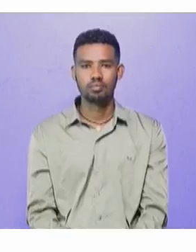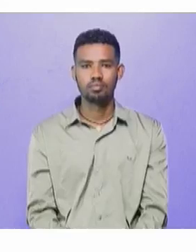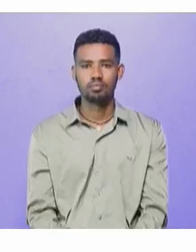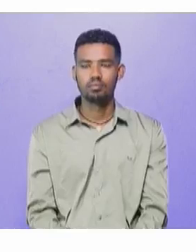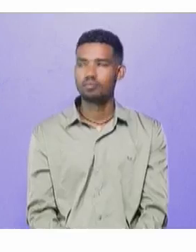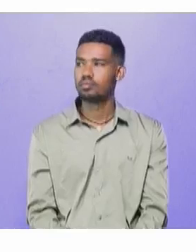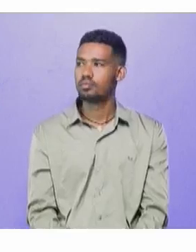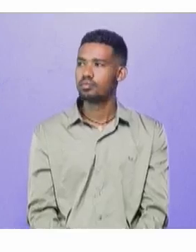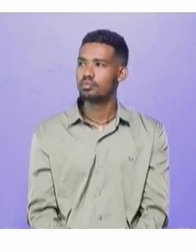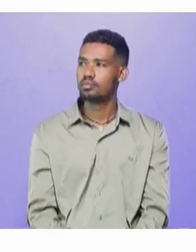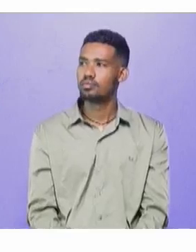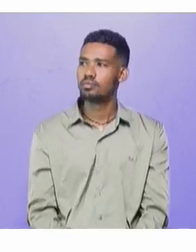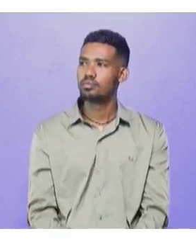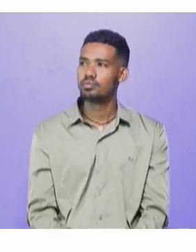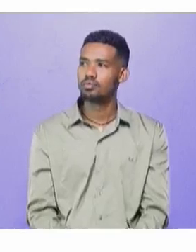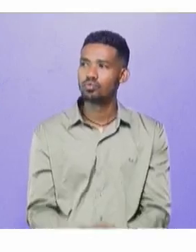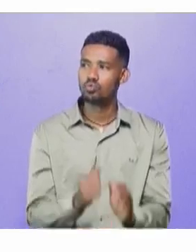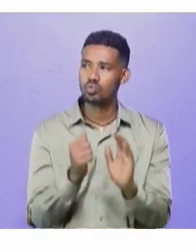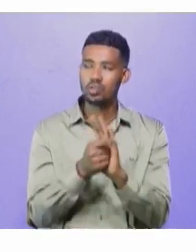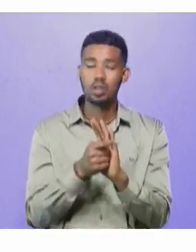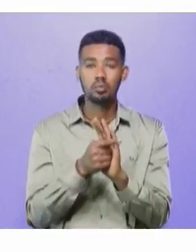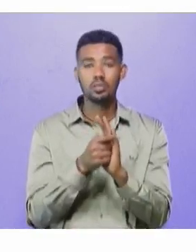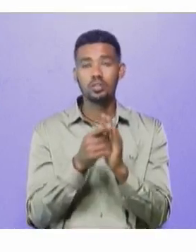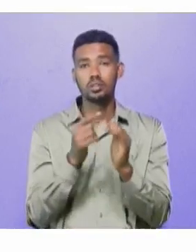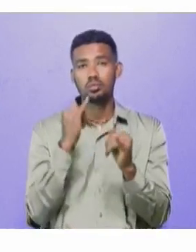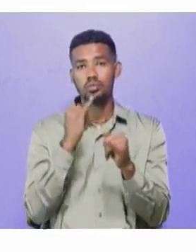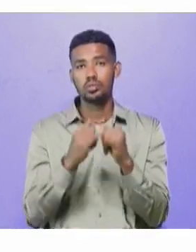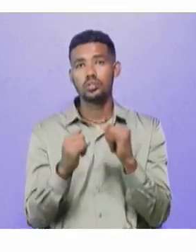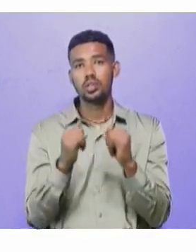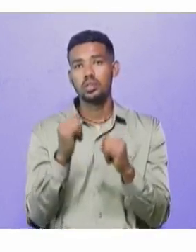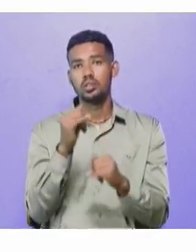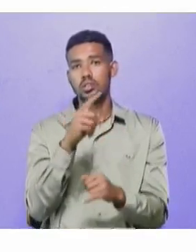Here it, for example, z, bus,